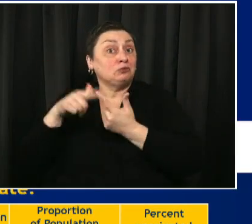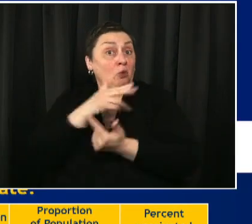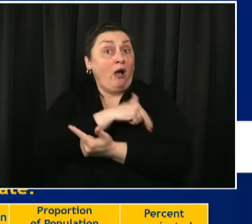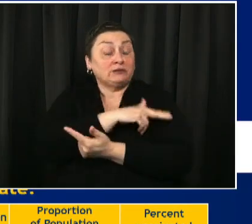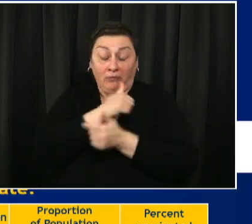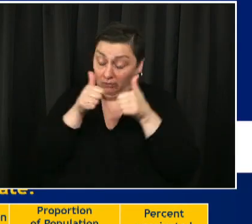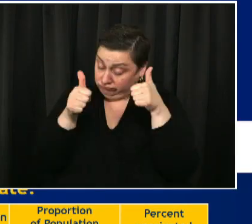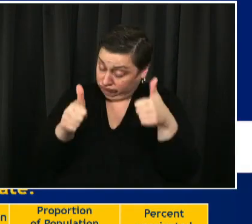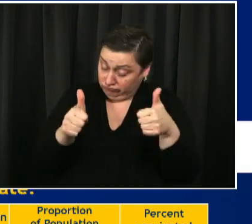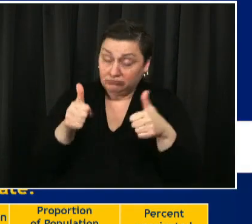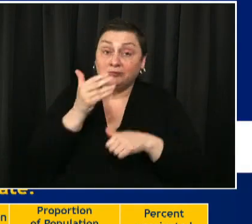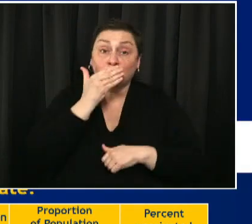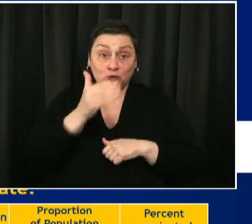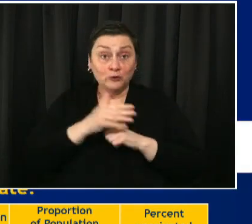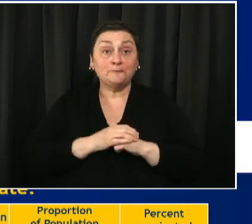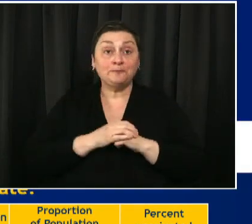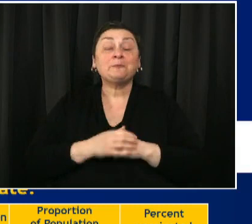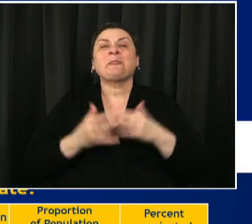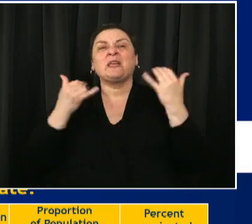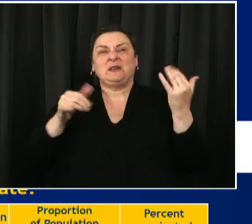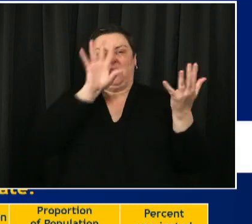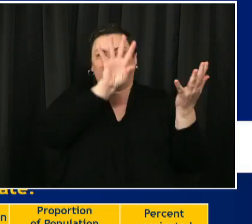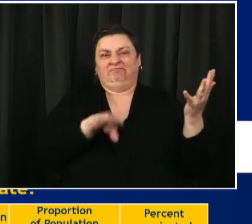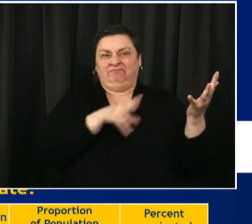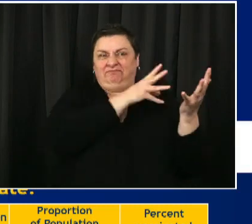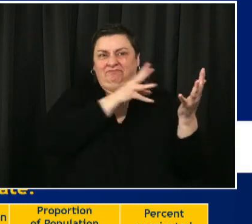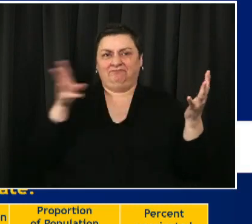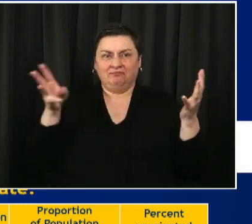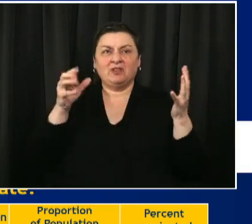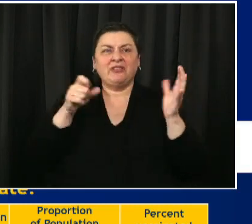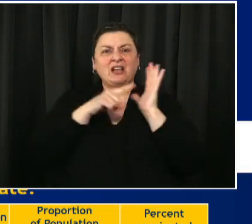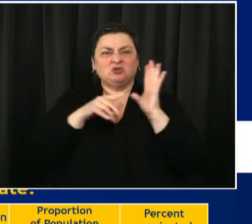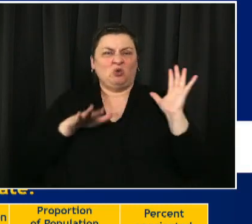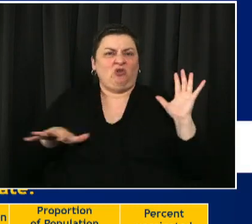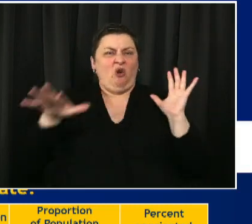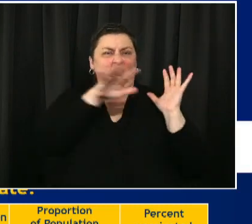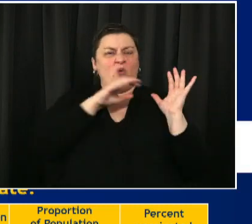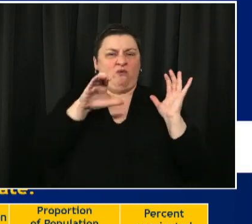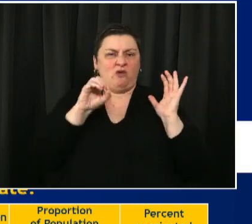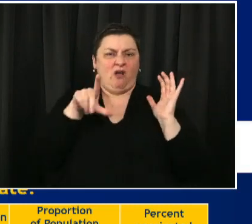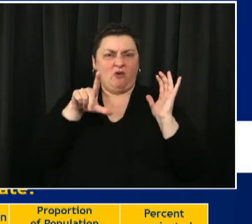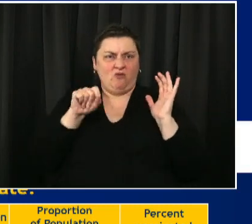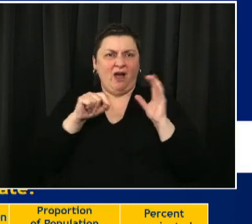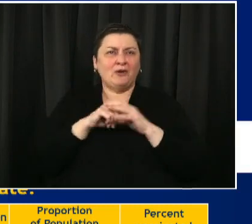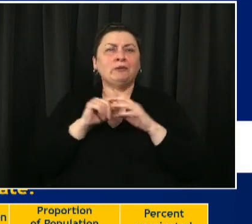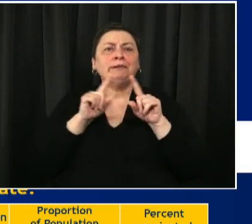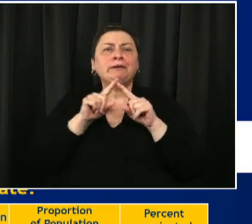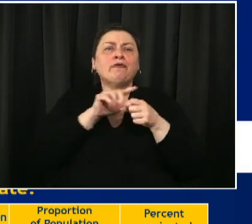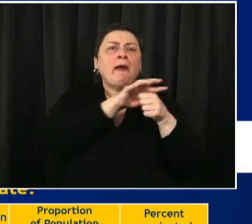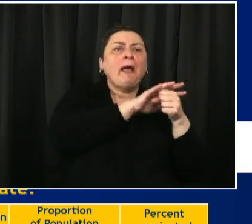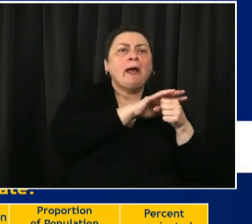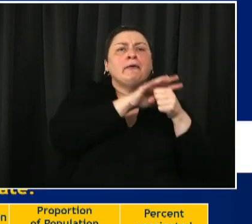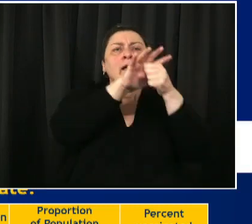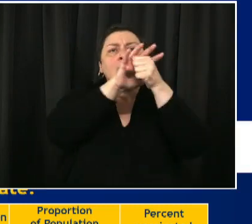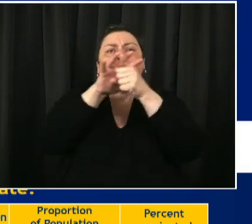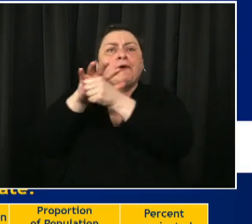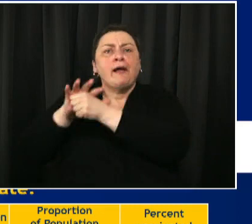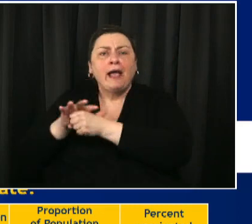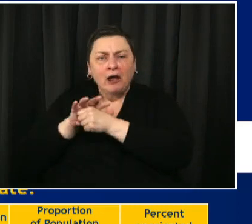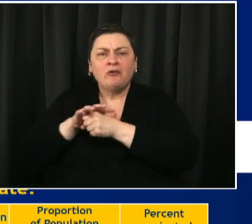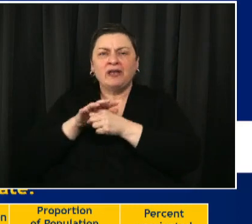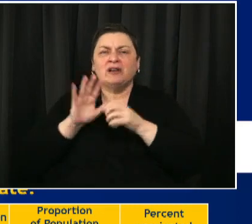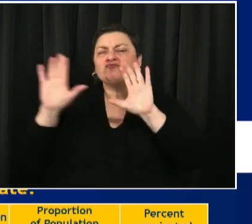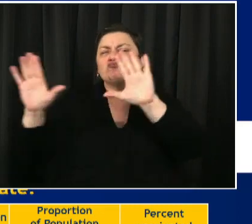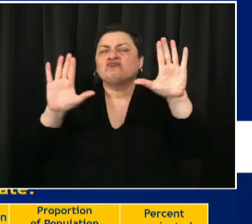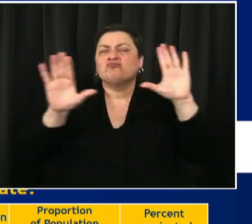picture across the state. The state is, we look at different regions of the state, local public health agency